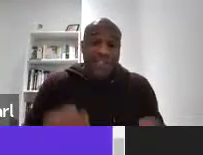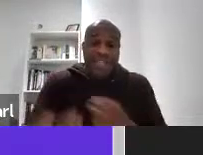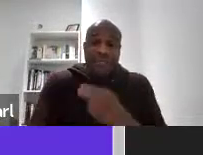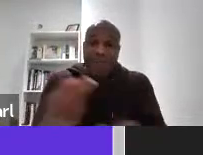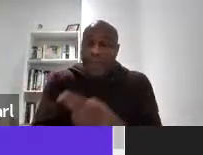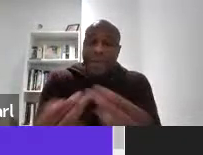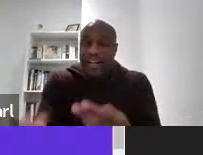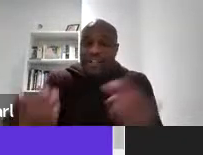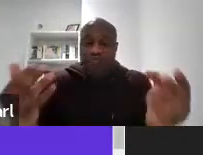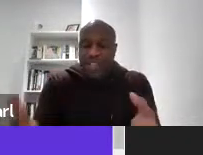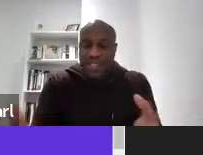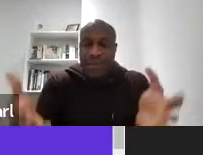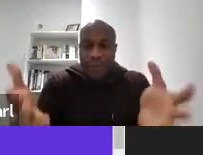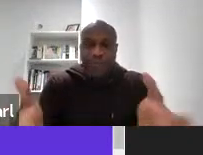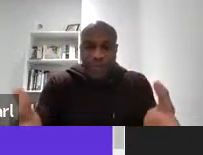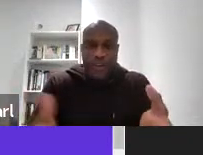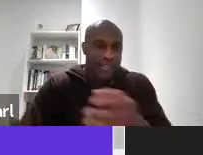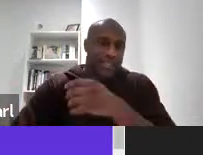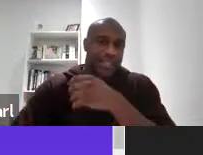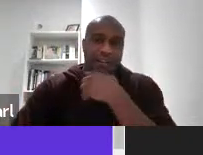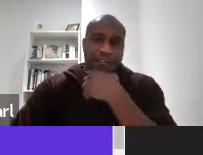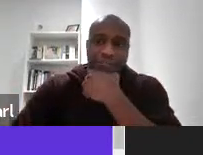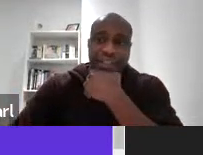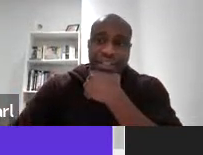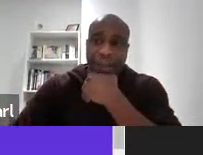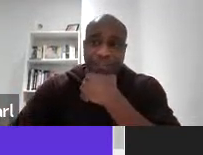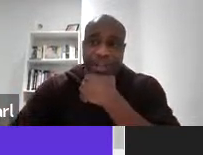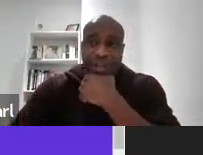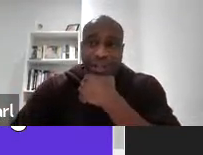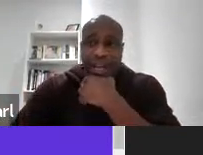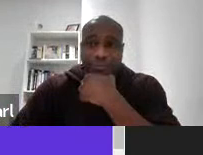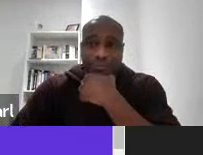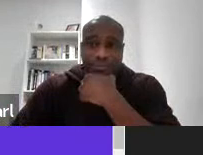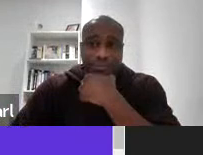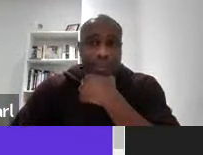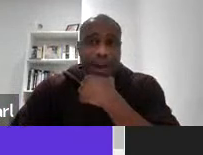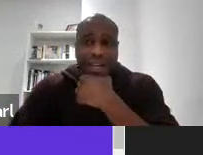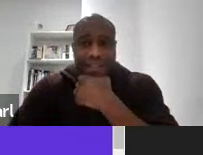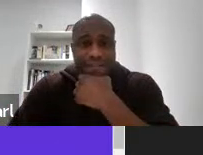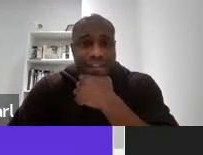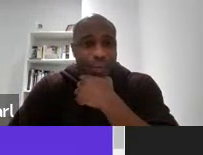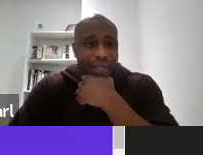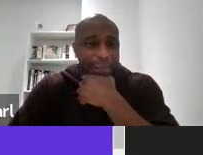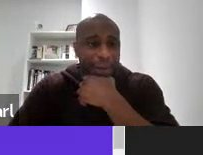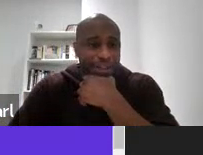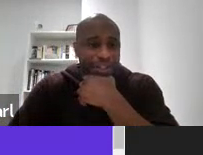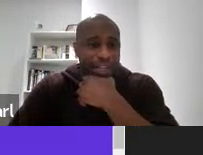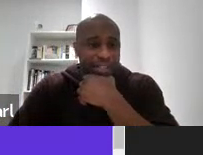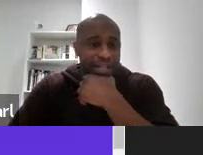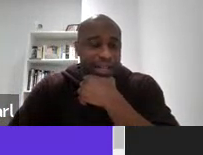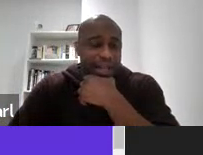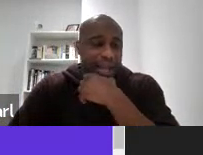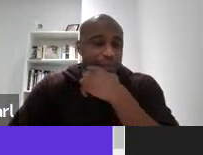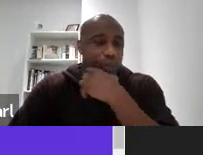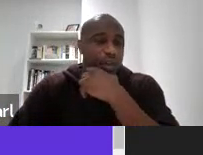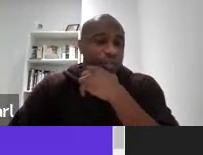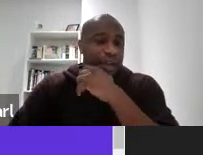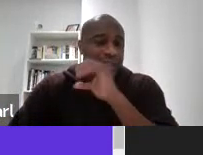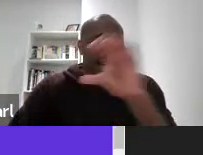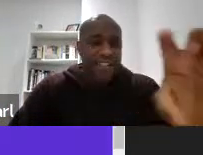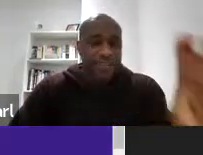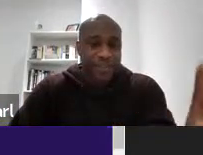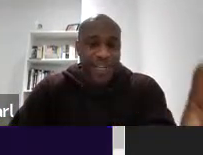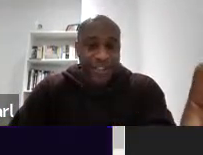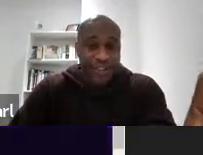it to see whether people actually resonate with the service itself. Okay, now I can then very quickly publish this. And what